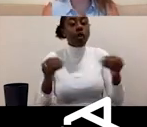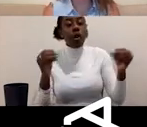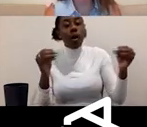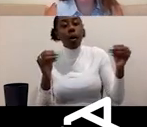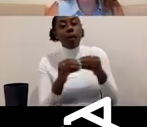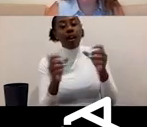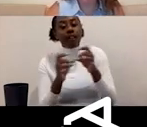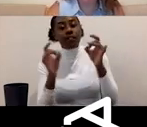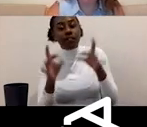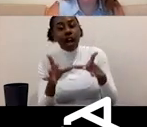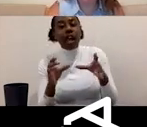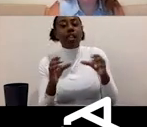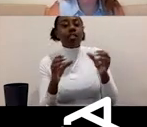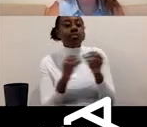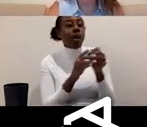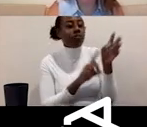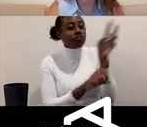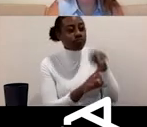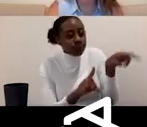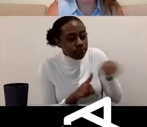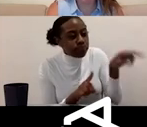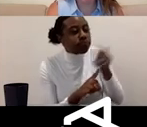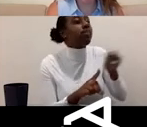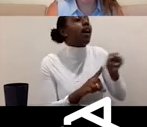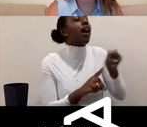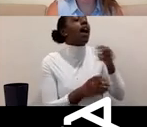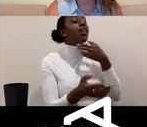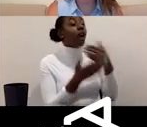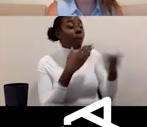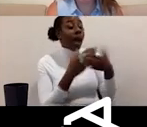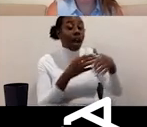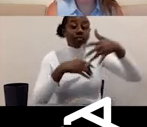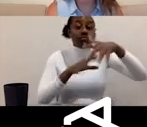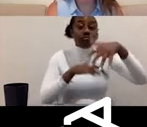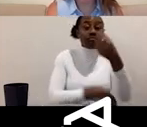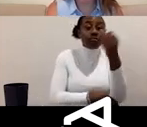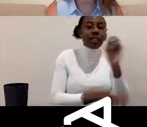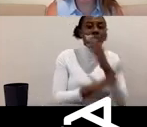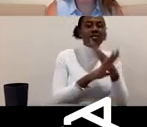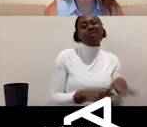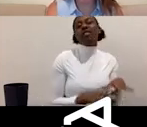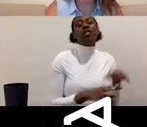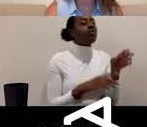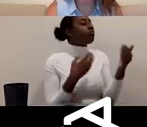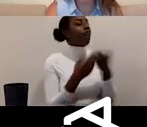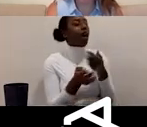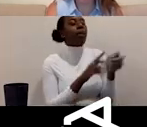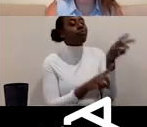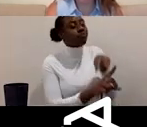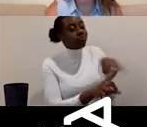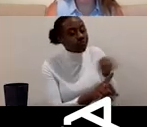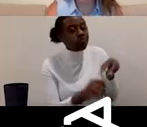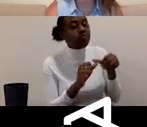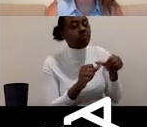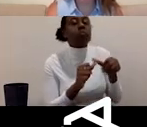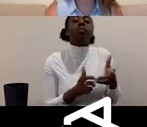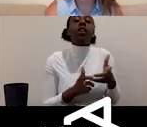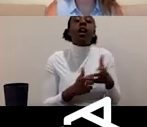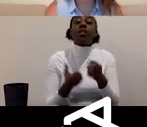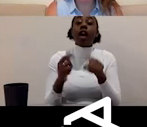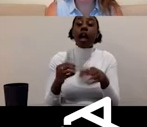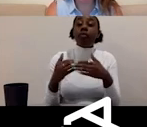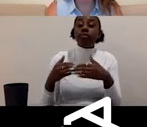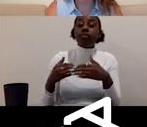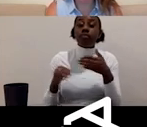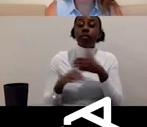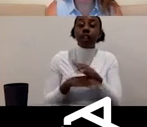peaceful, although it doesn't really matter, protest, right? And what has happened since then is the crisis that we